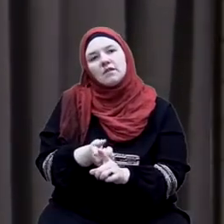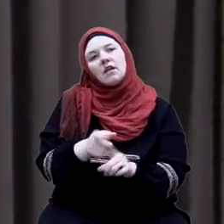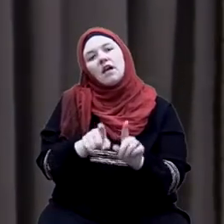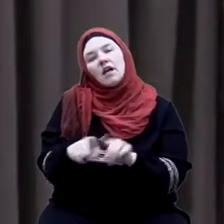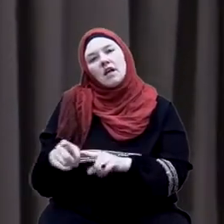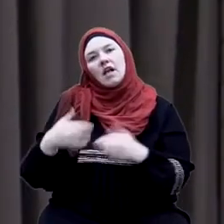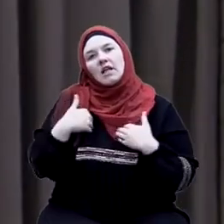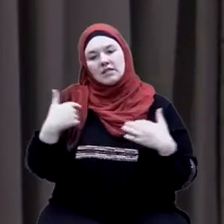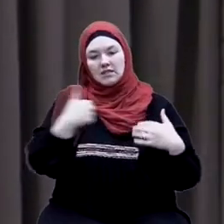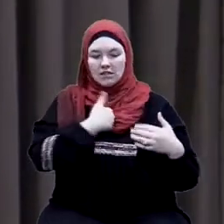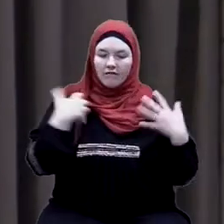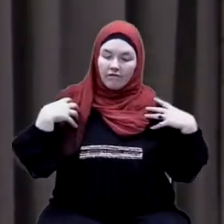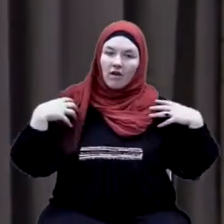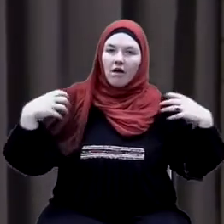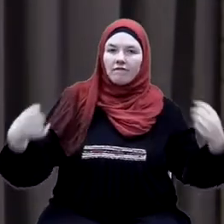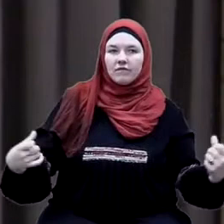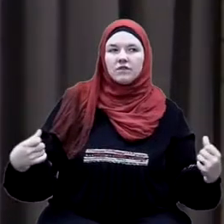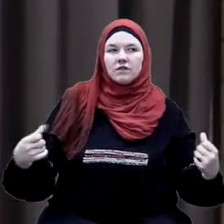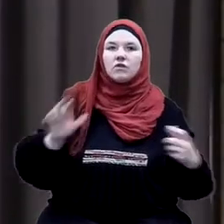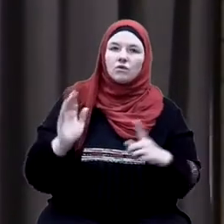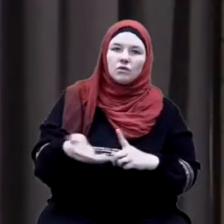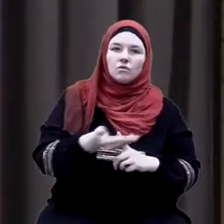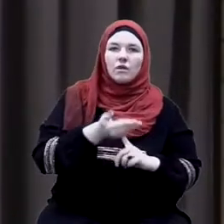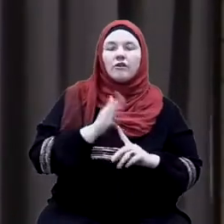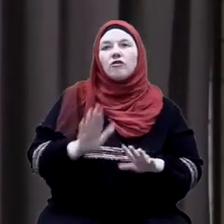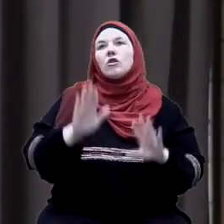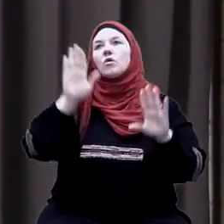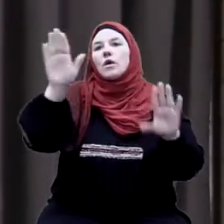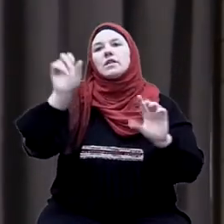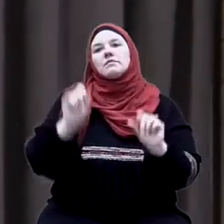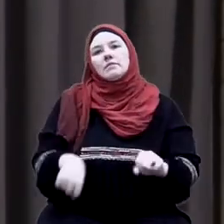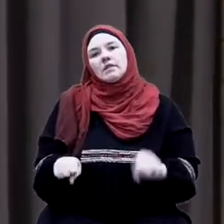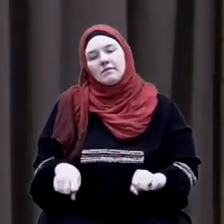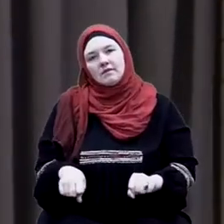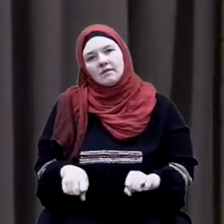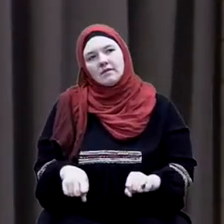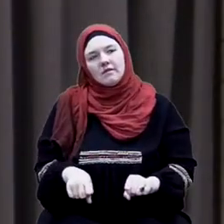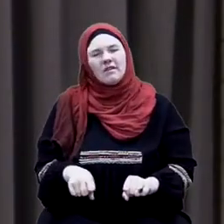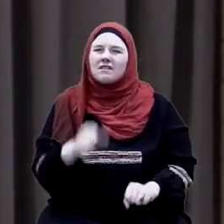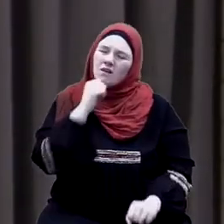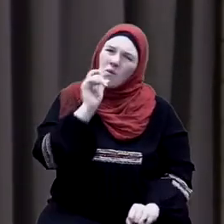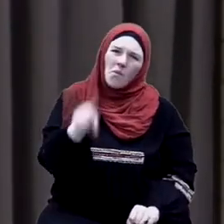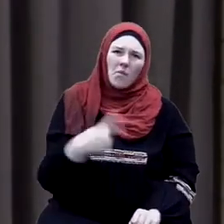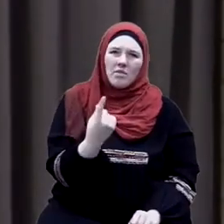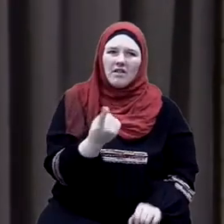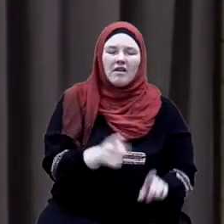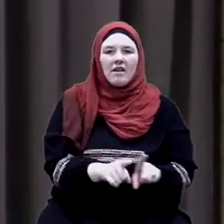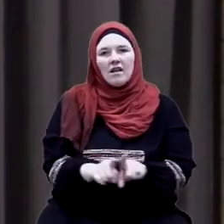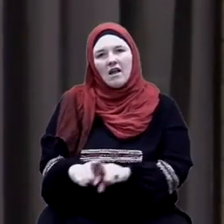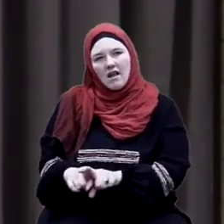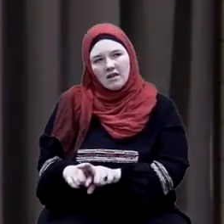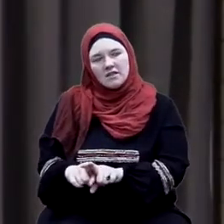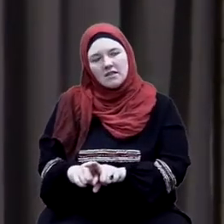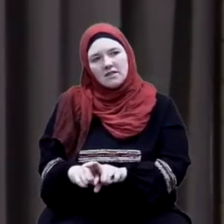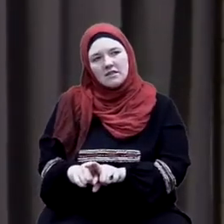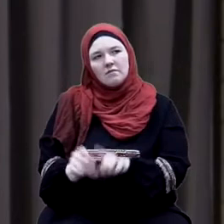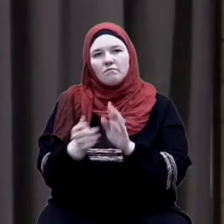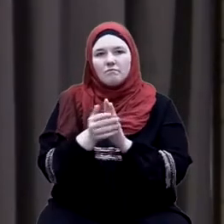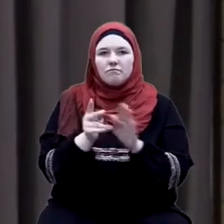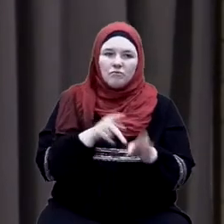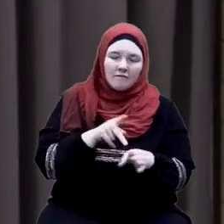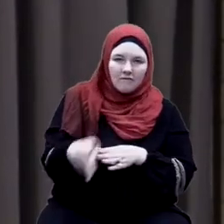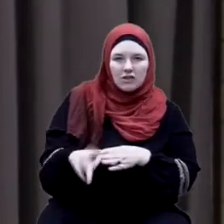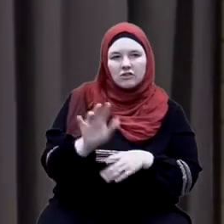have self-confidence to pursue their greatest potentials, not only as professionals in their field